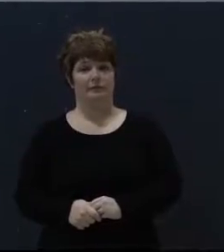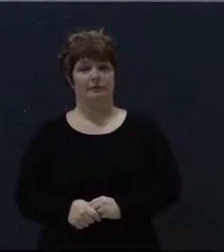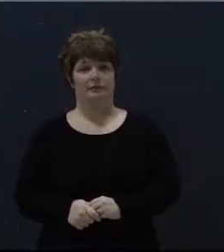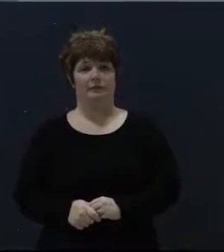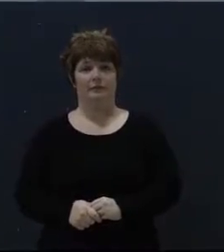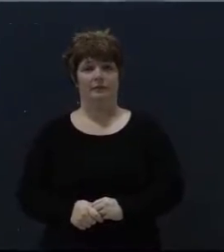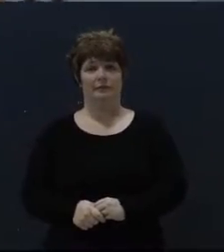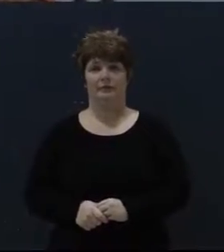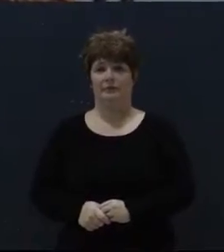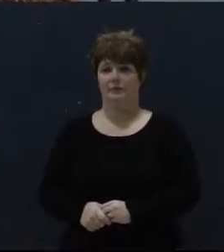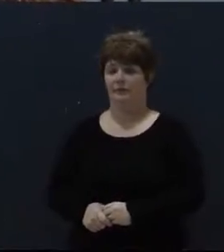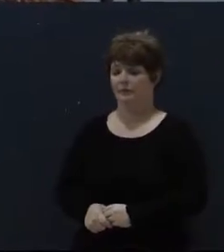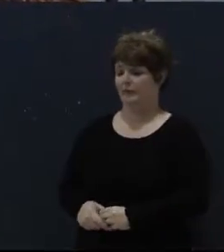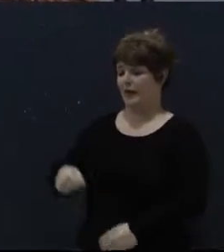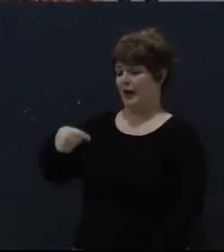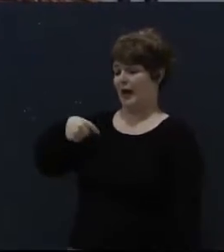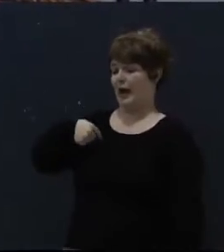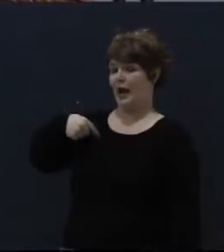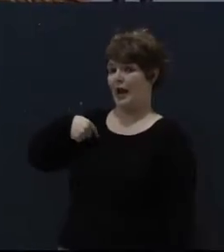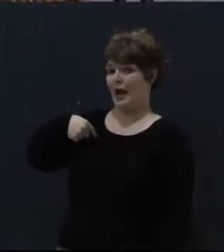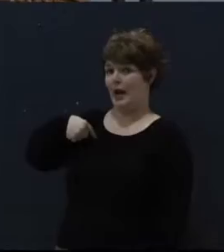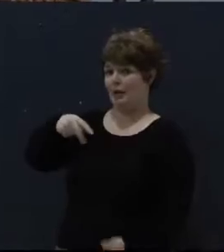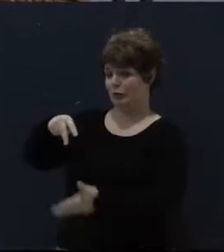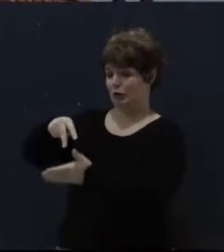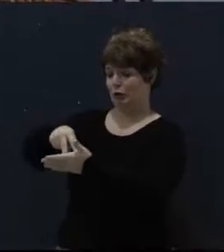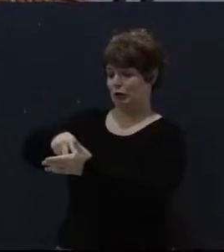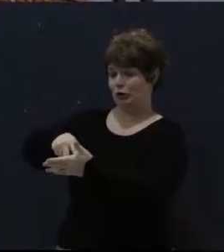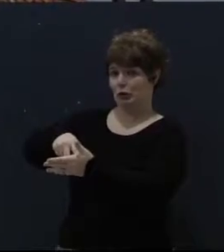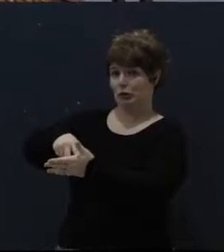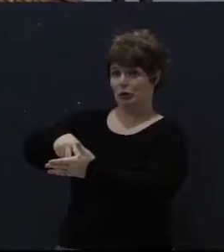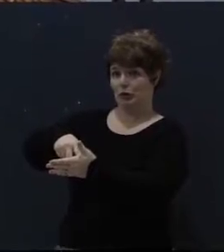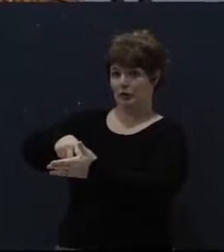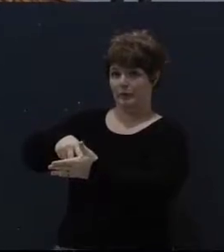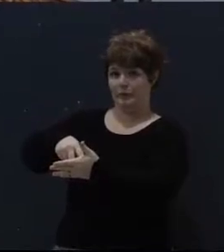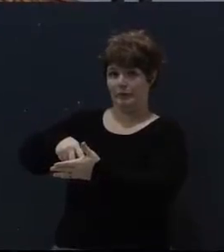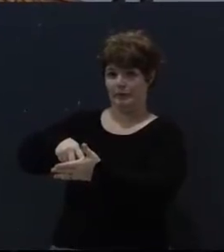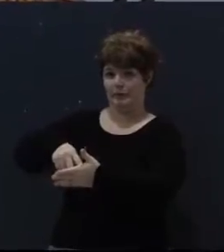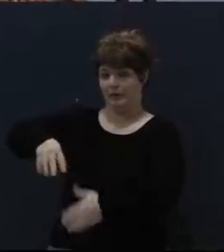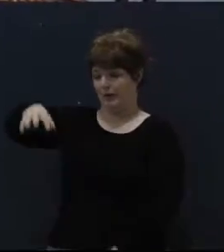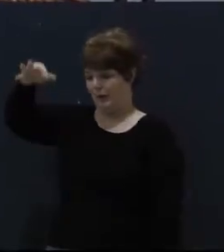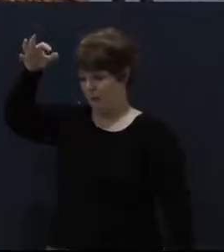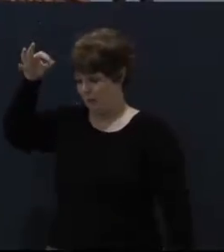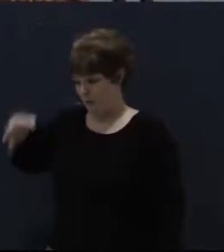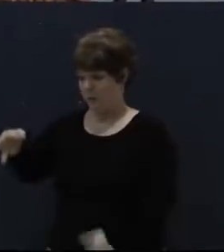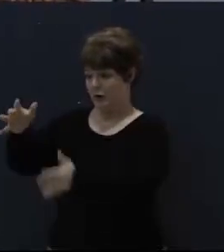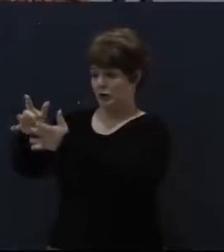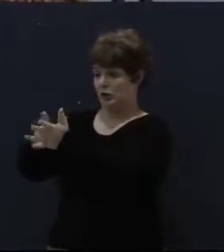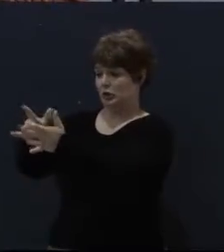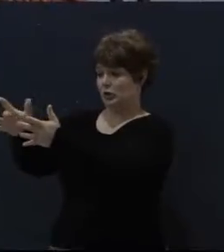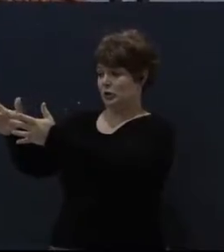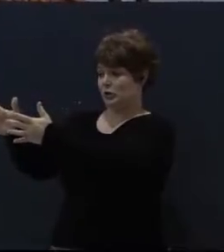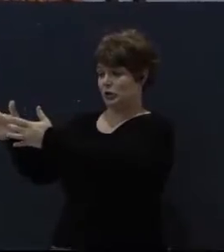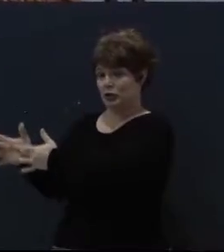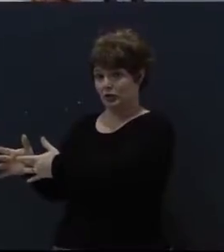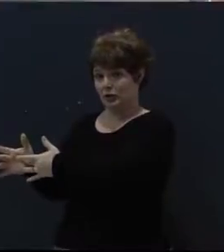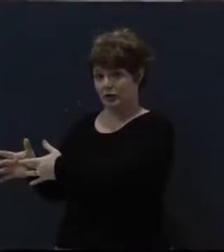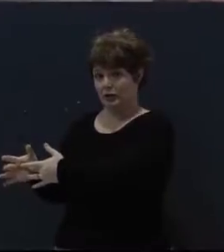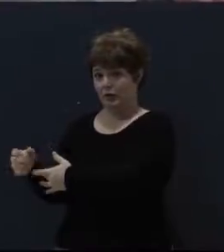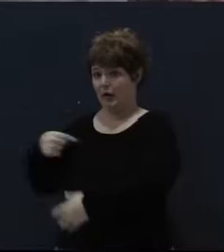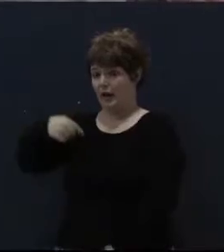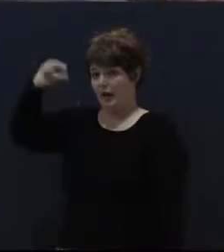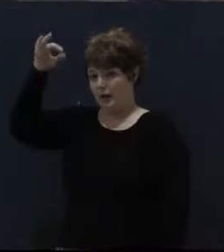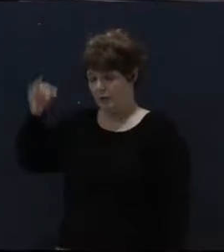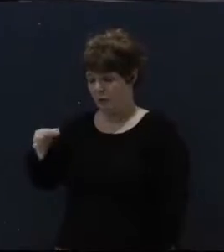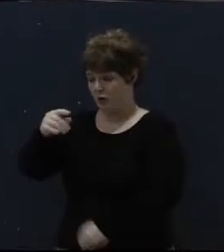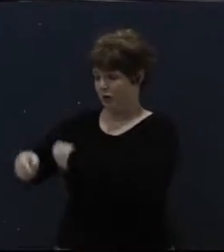So now I got up there with Brother Denny, and I just said, well, I'm going to preach Jesus. I preached about